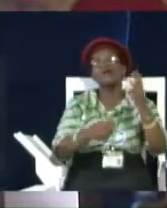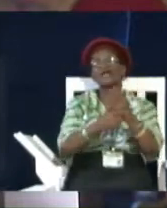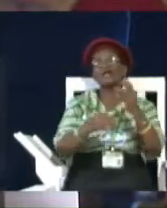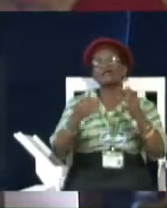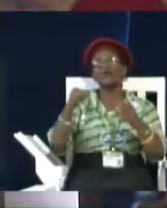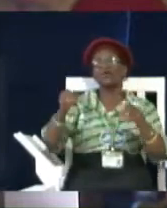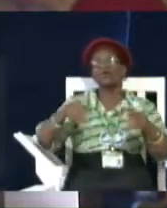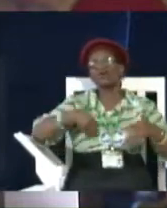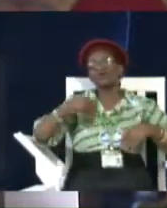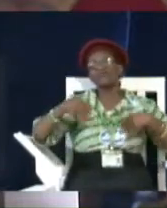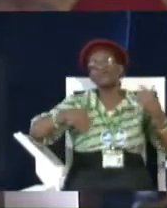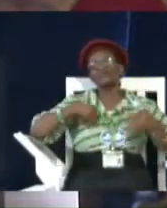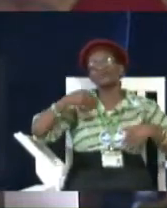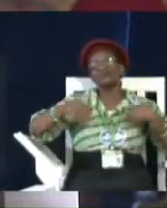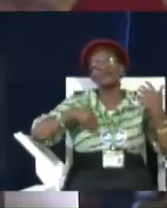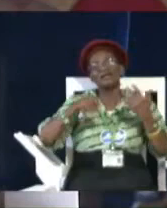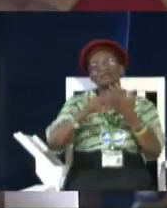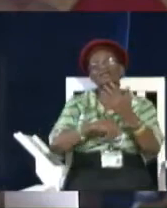of joy.